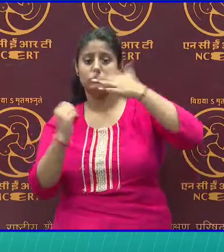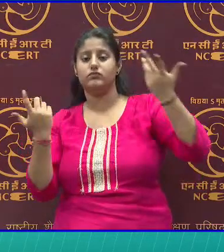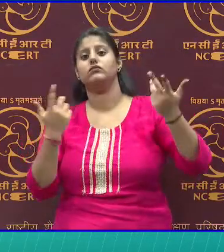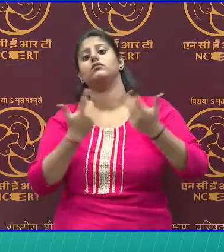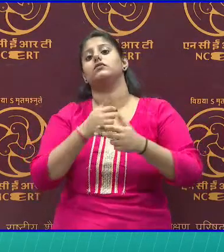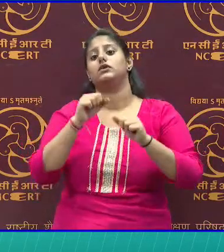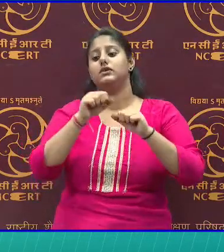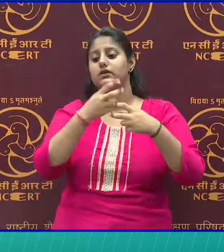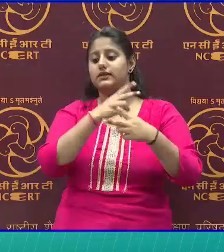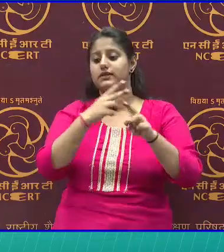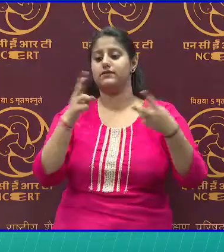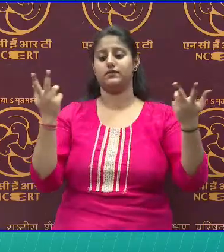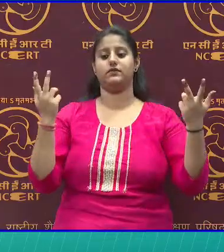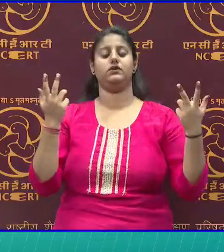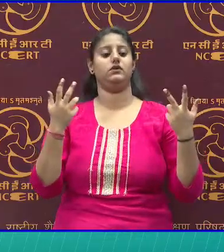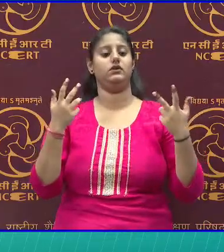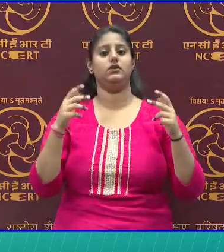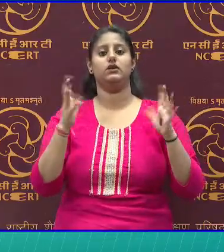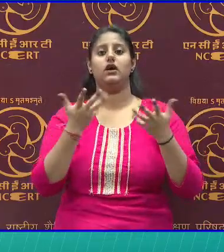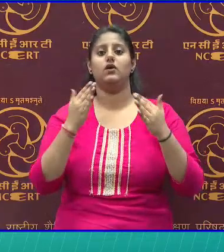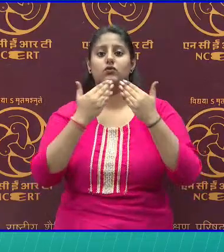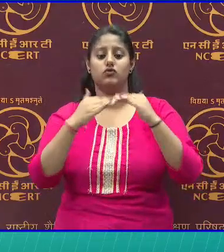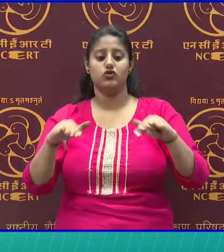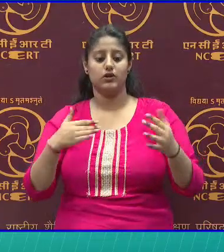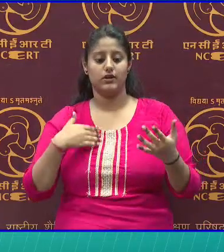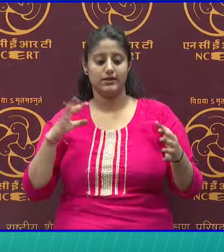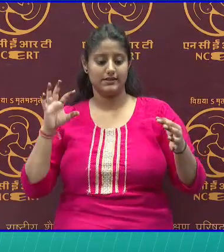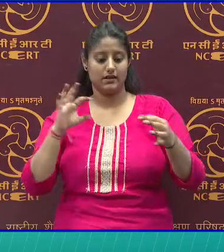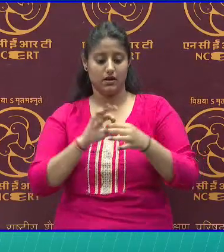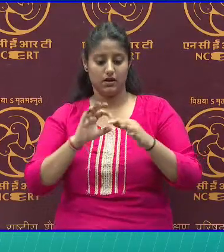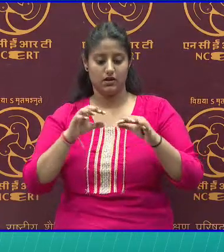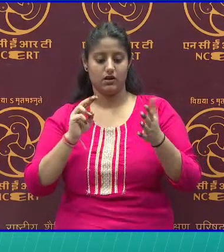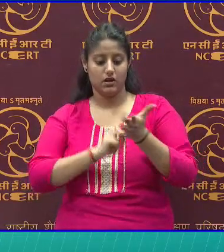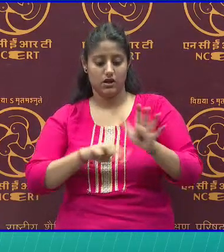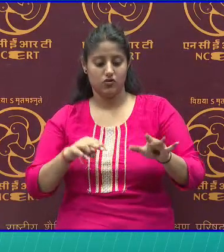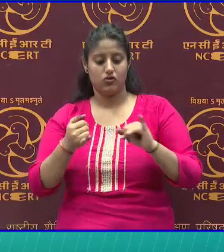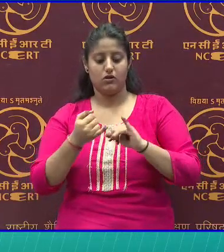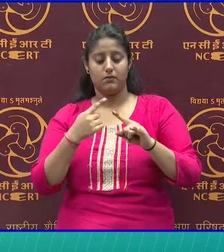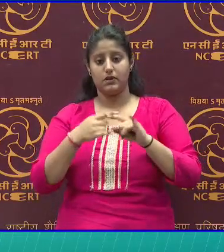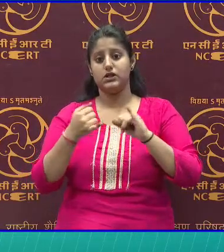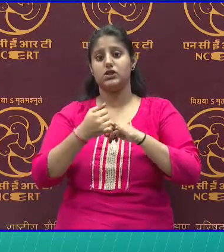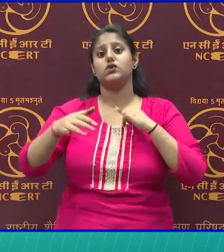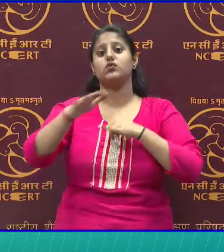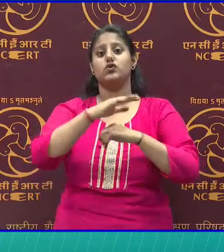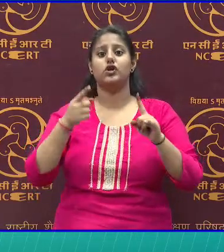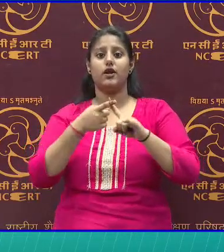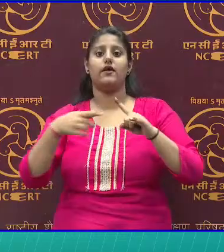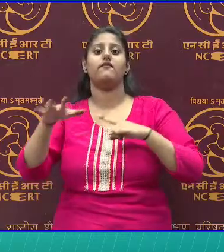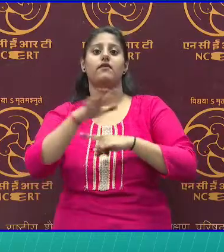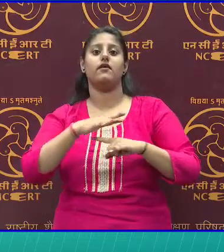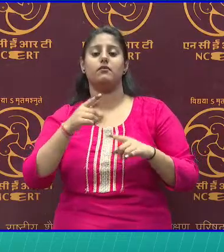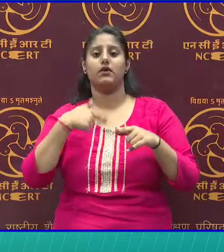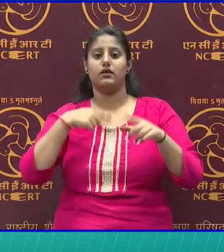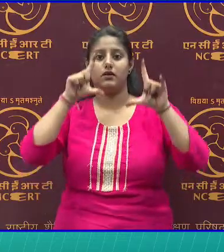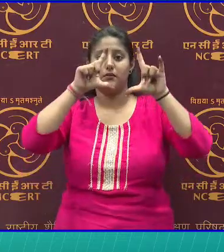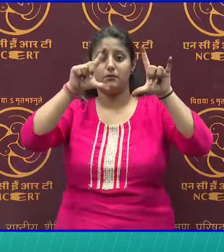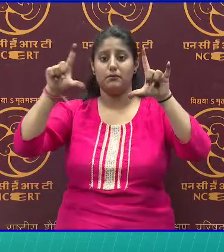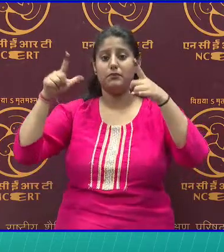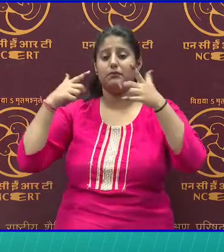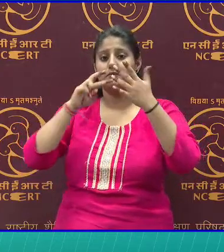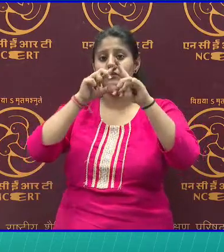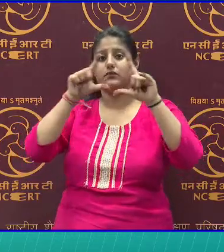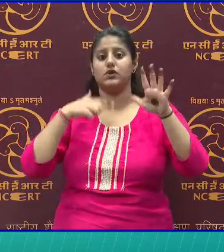a competency which is that how children relate the natural environment and the social environment. So here through the picture reading, we are asking children to